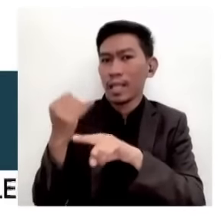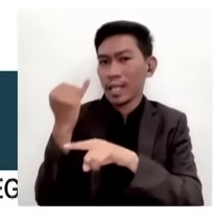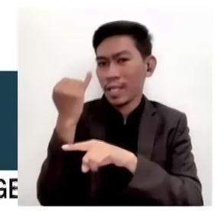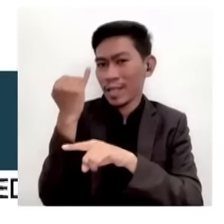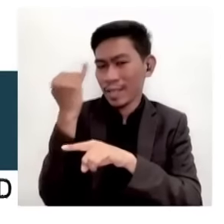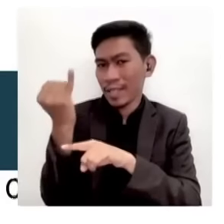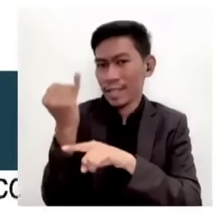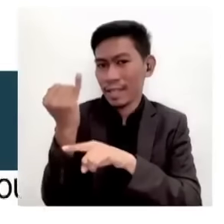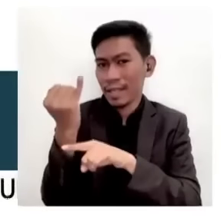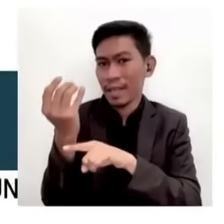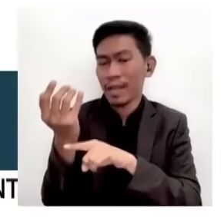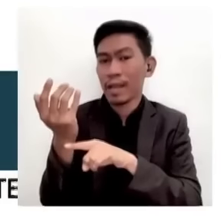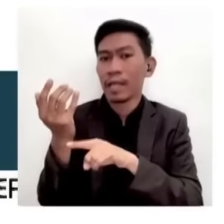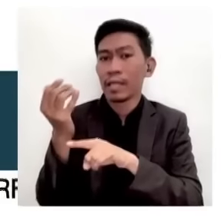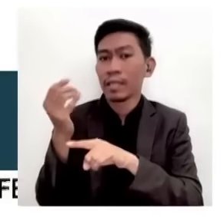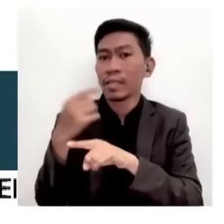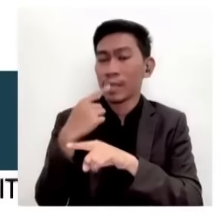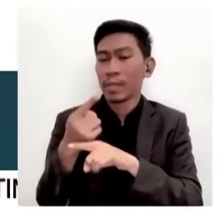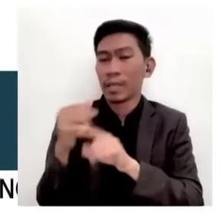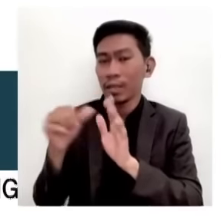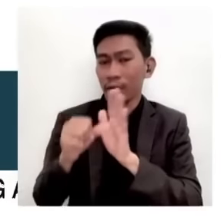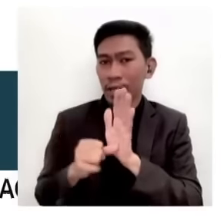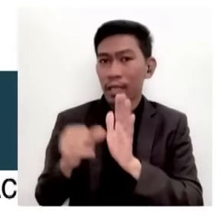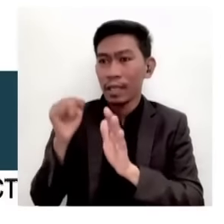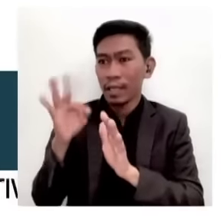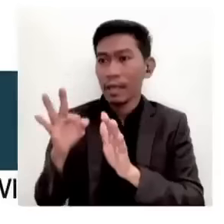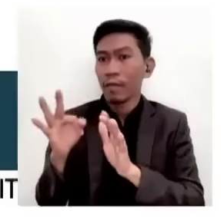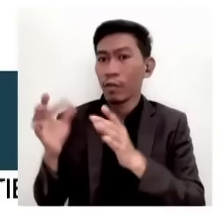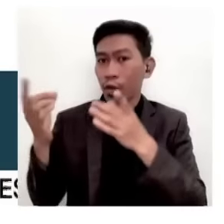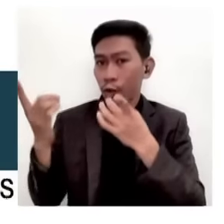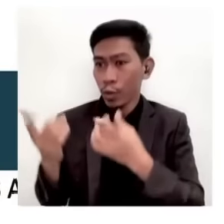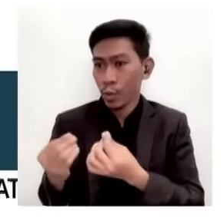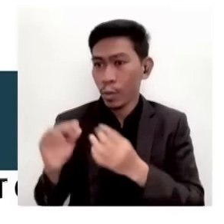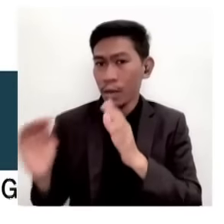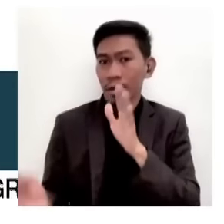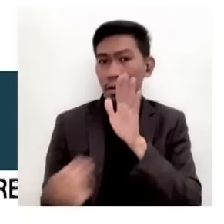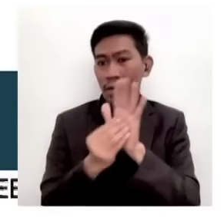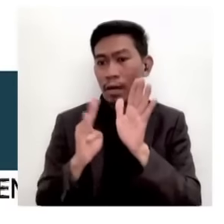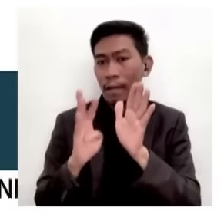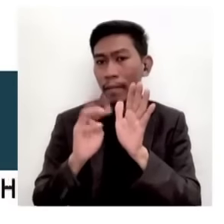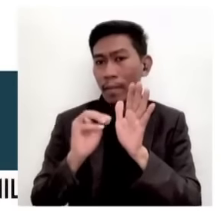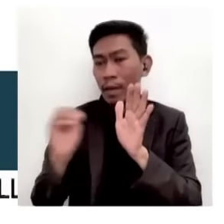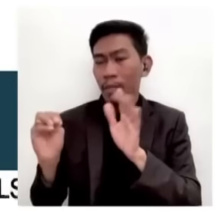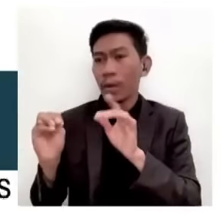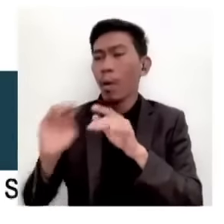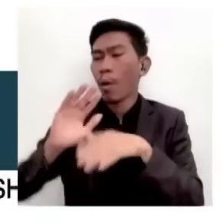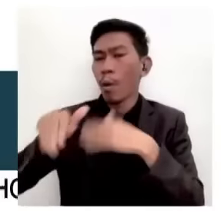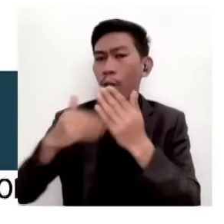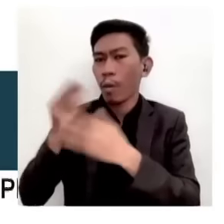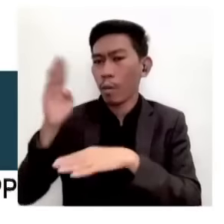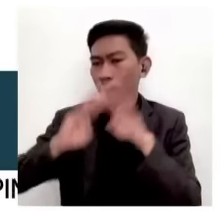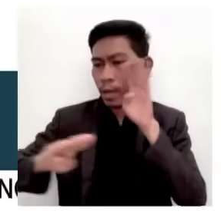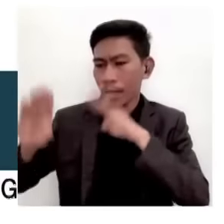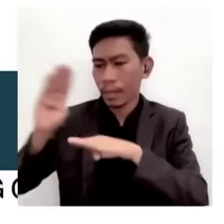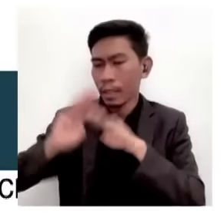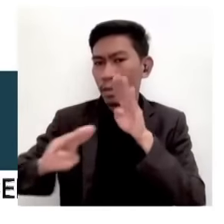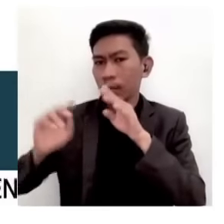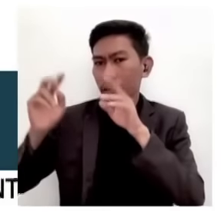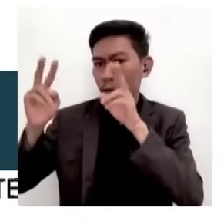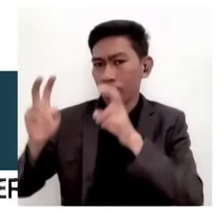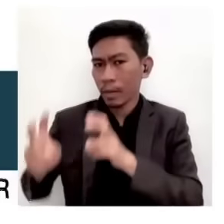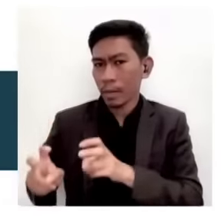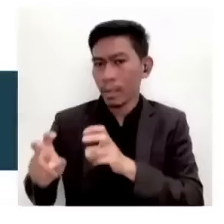ginawa yon, all the questions about the organic law and other issues regarding BARM, that will be resolved.